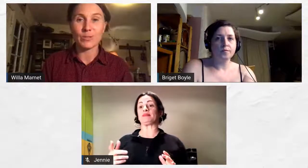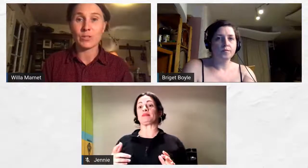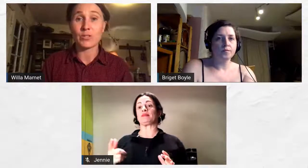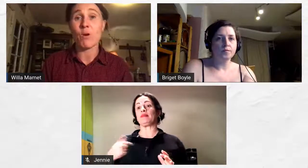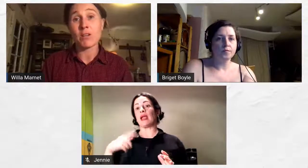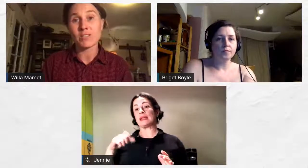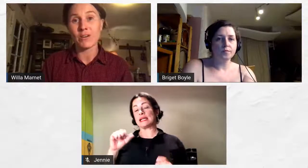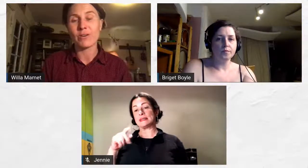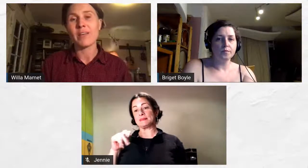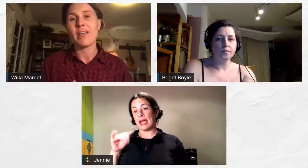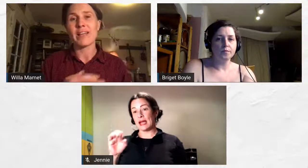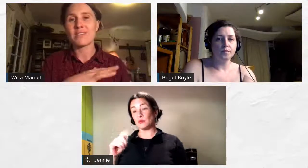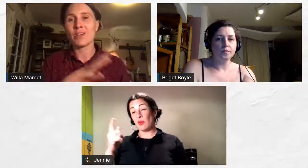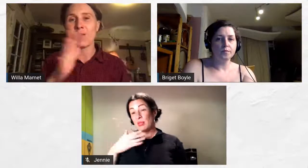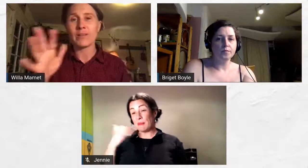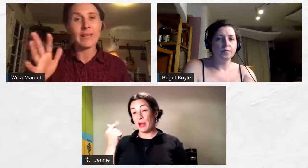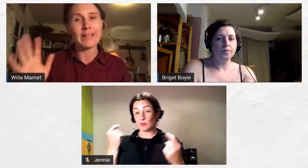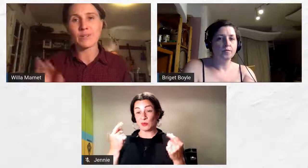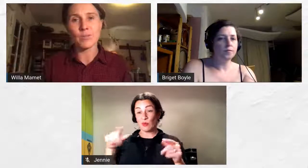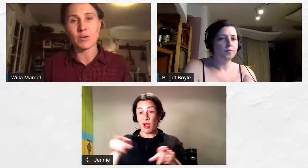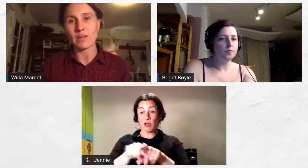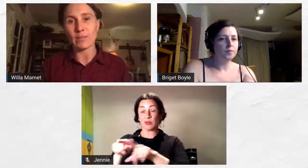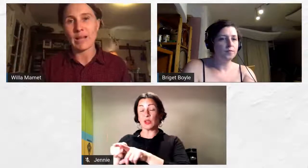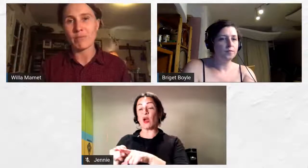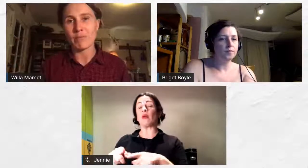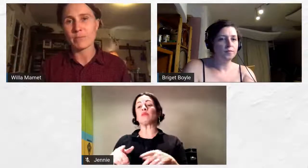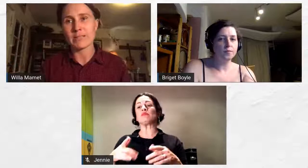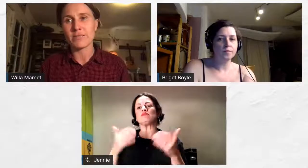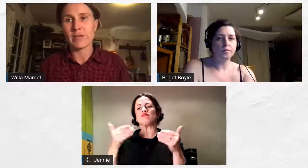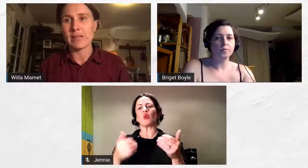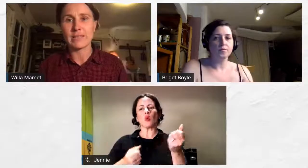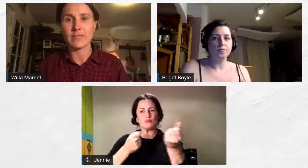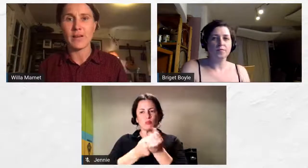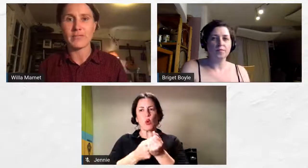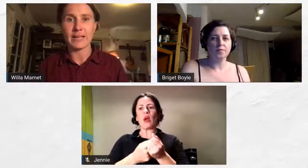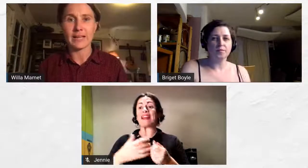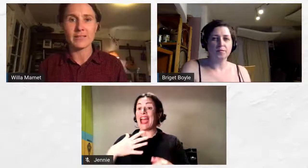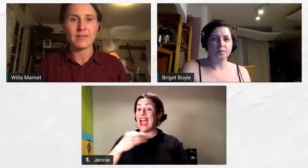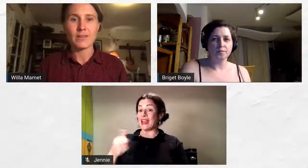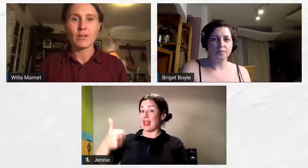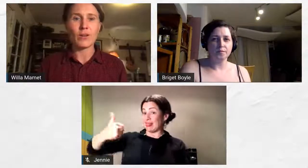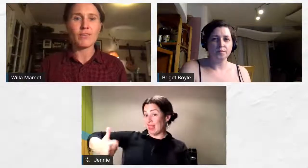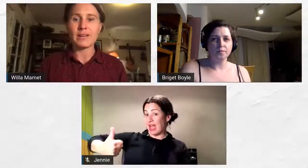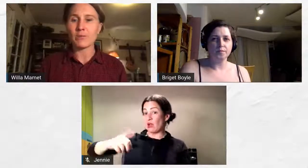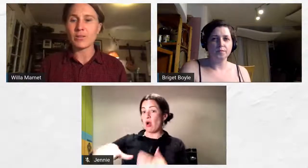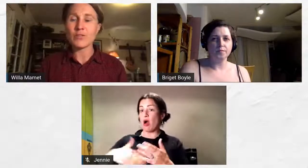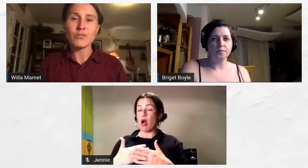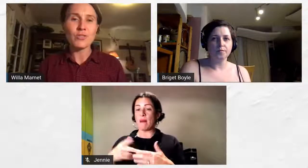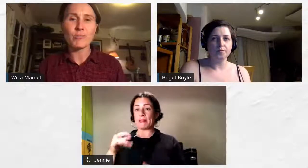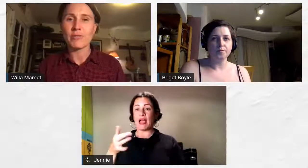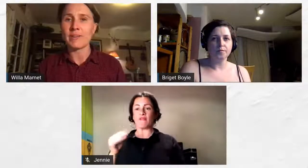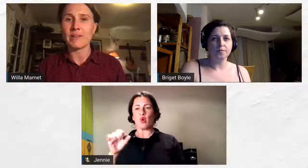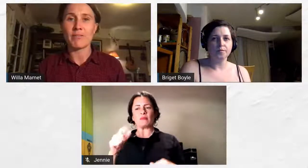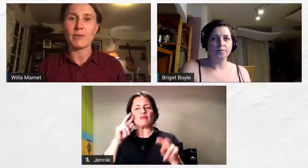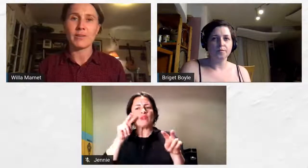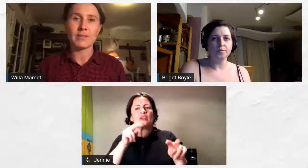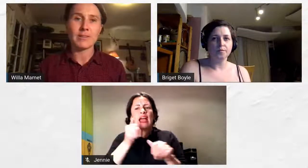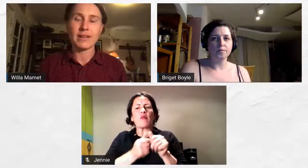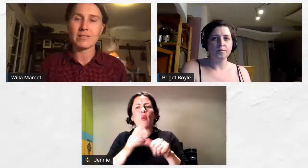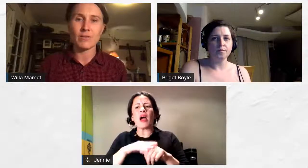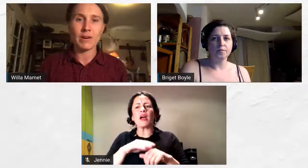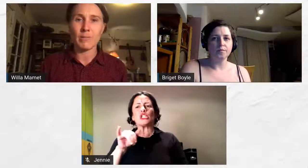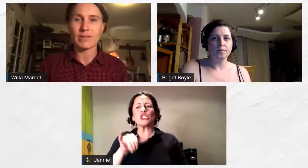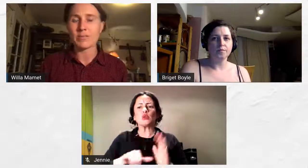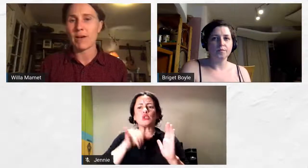best things you can do also is to go and like and support all the platforms. It's free. It takes 5 seconds. Go find everyone on YouTube. Go find everyone